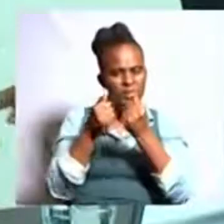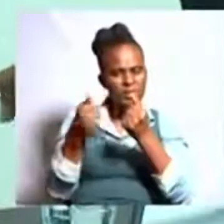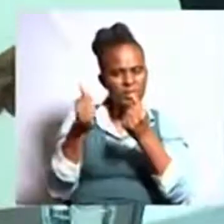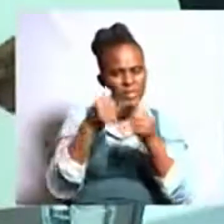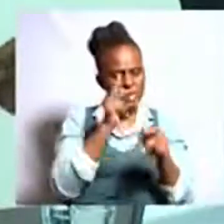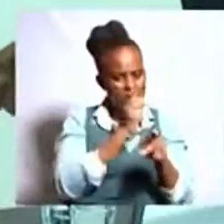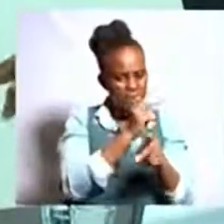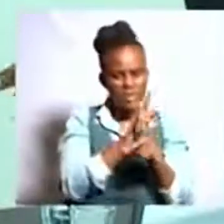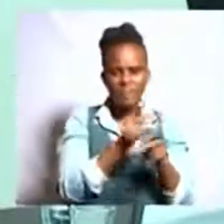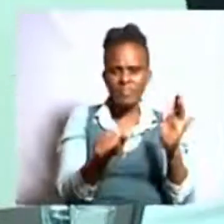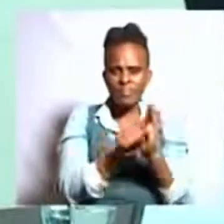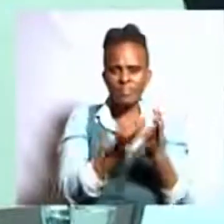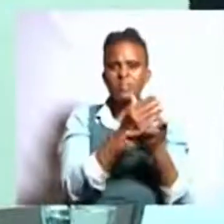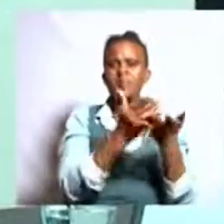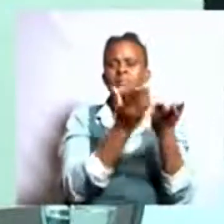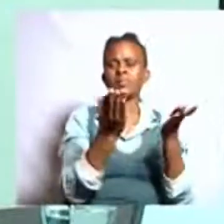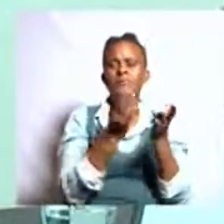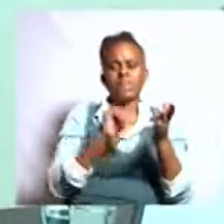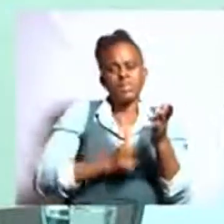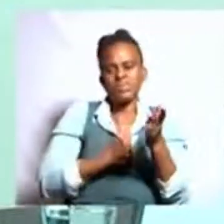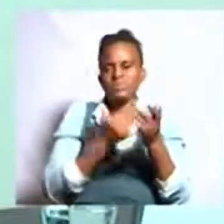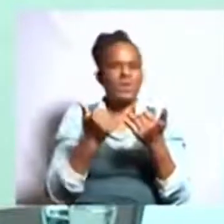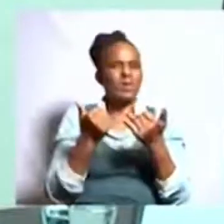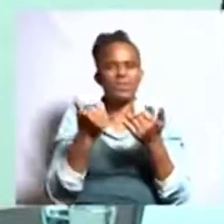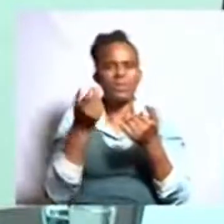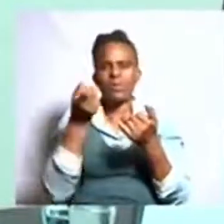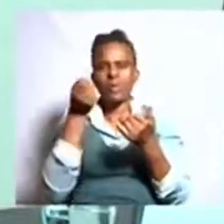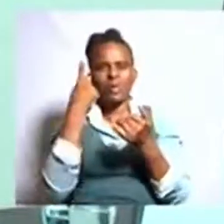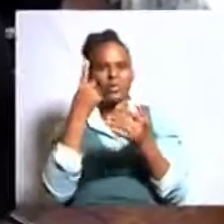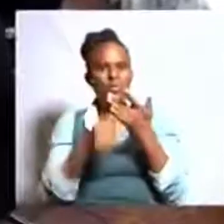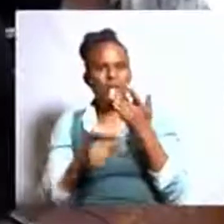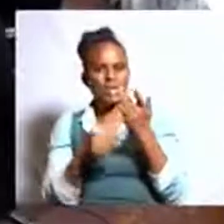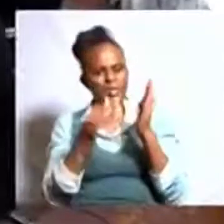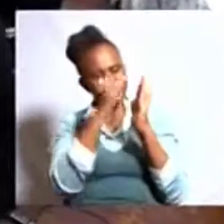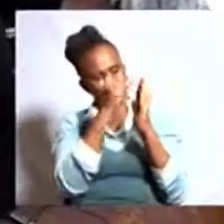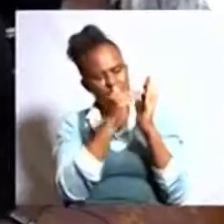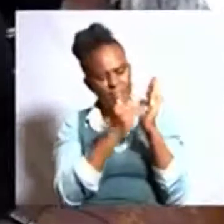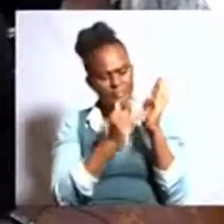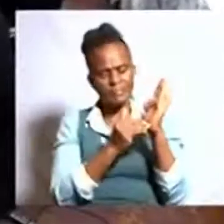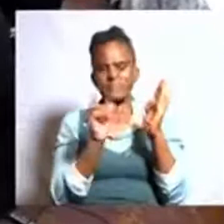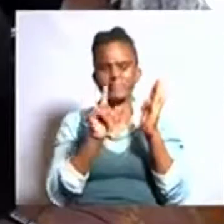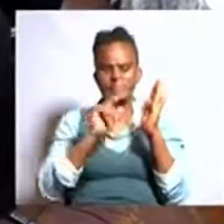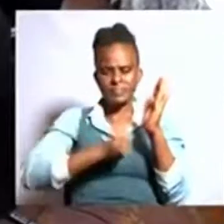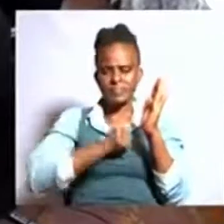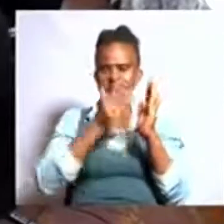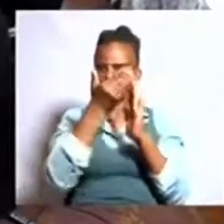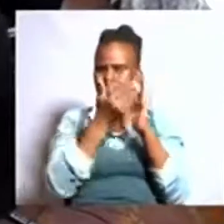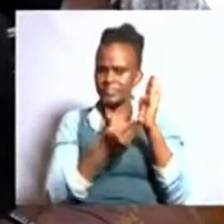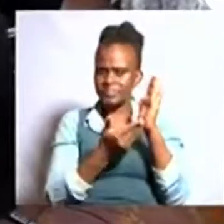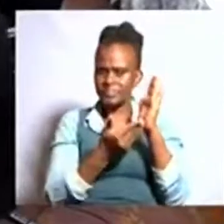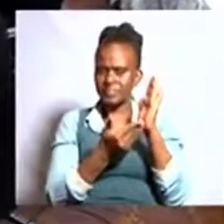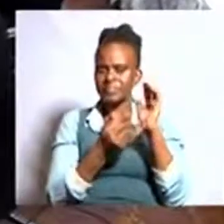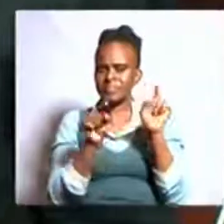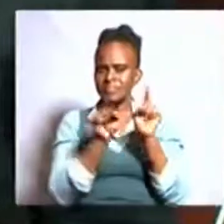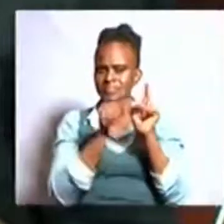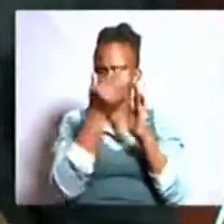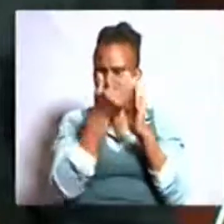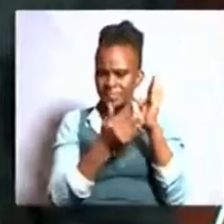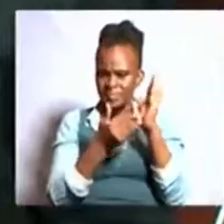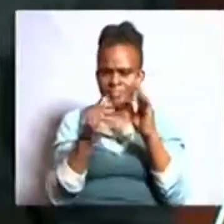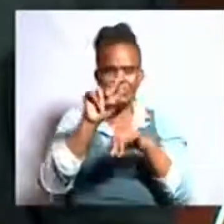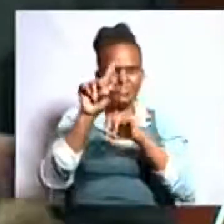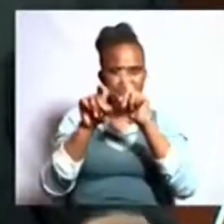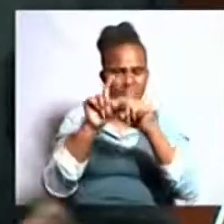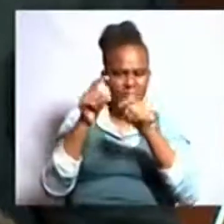somewhere. What are we getting? Where are the guidelines? I think we are on this, and these are the queries that we